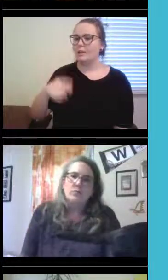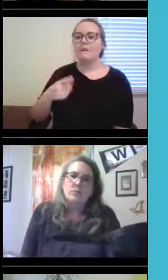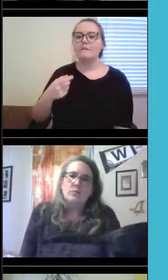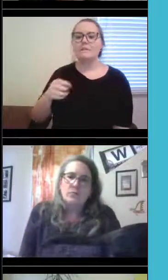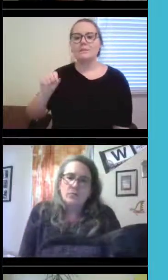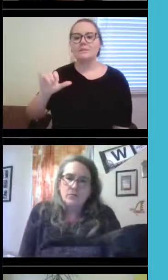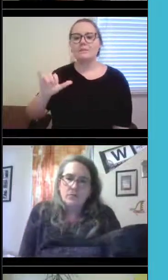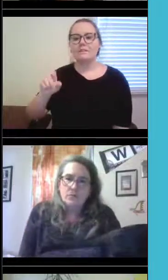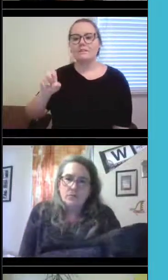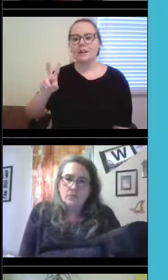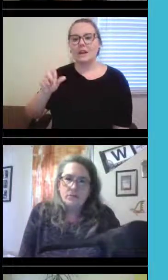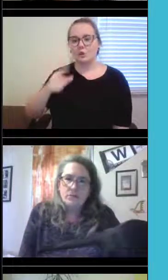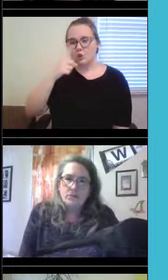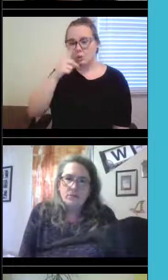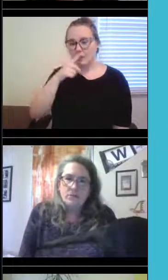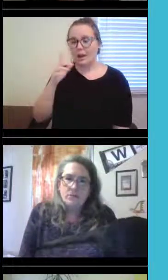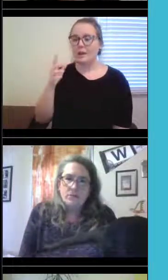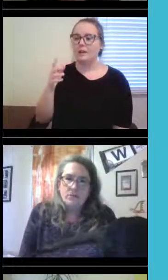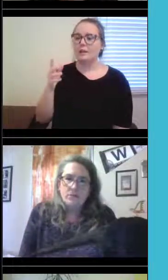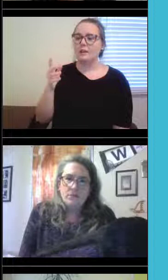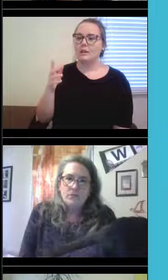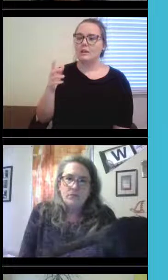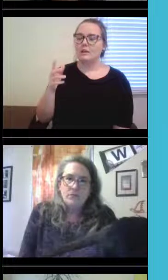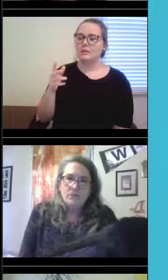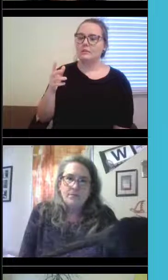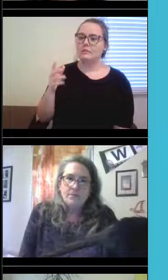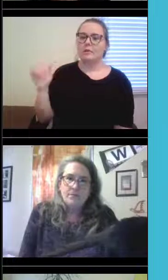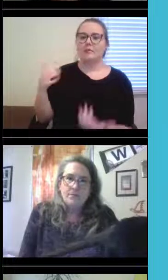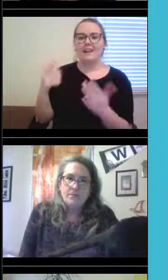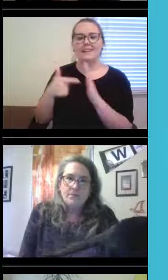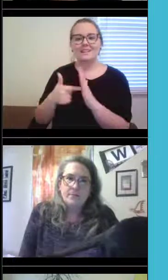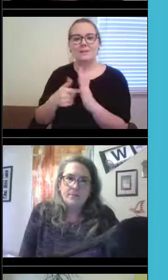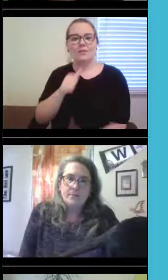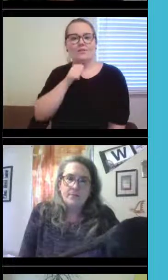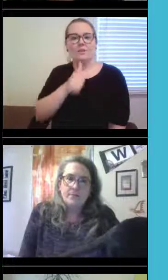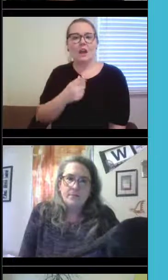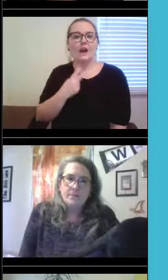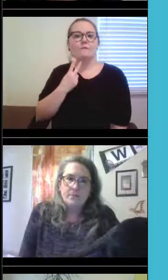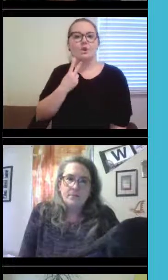give examples of nonverbals to avoid?